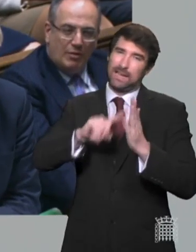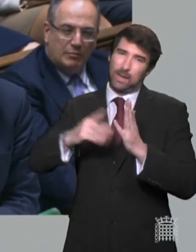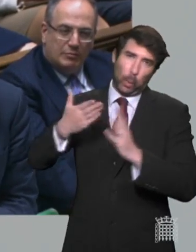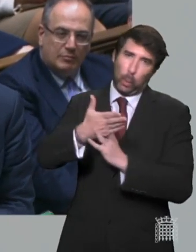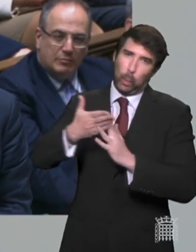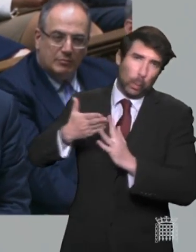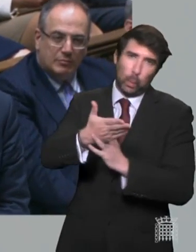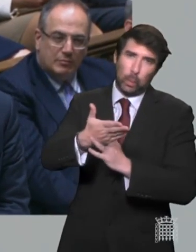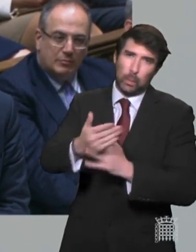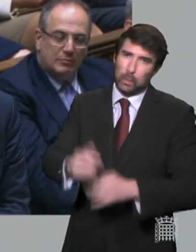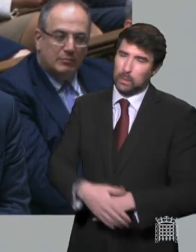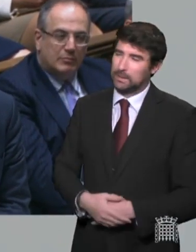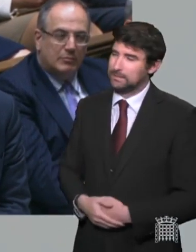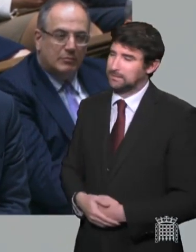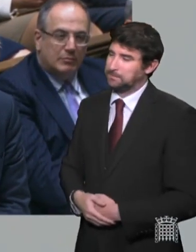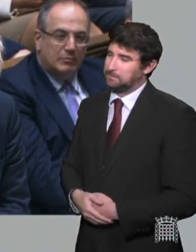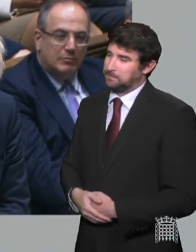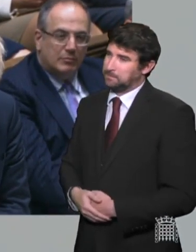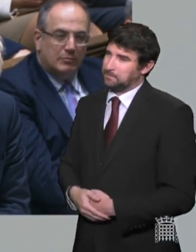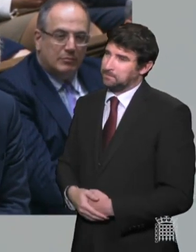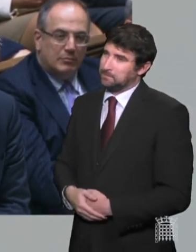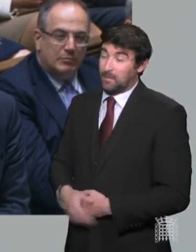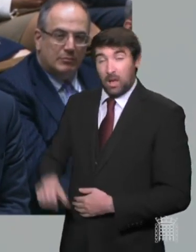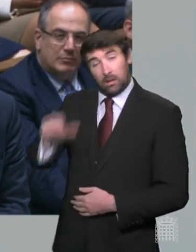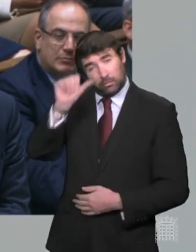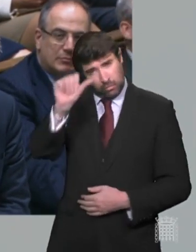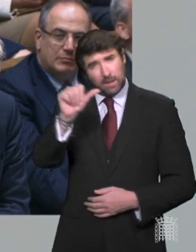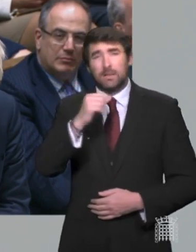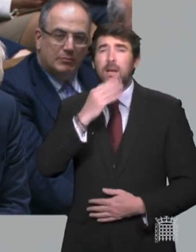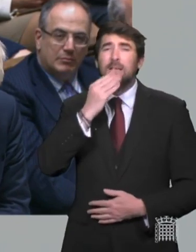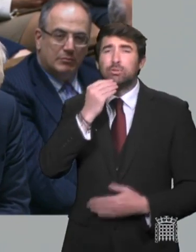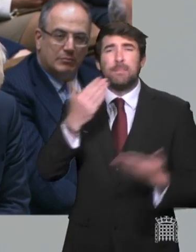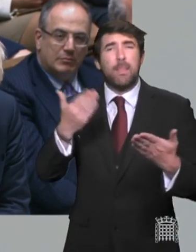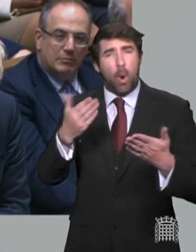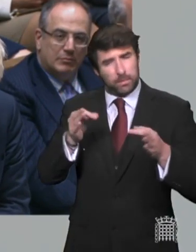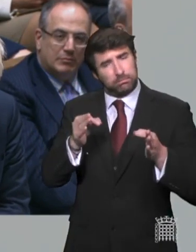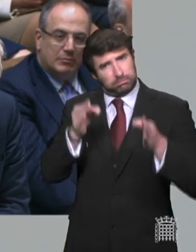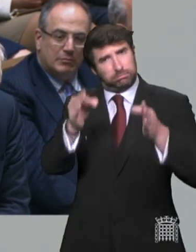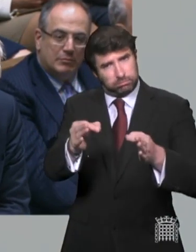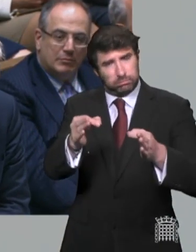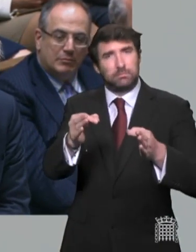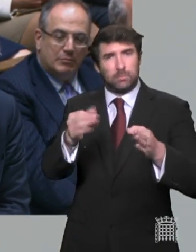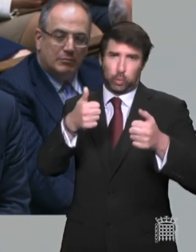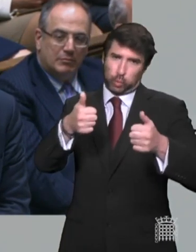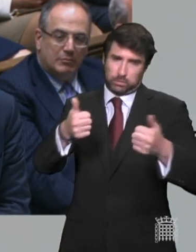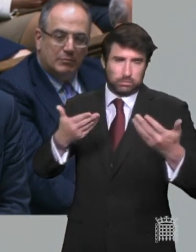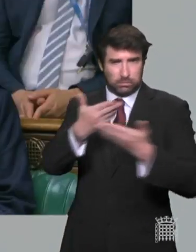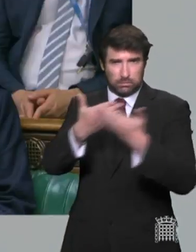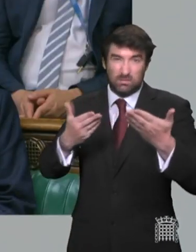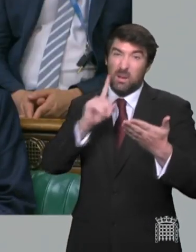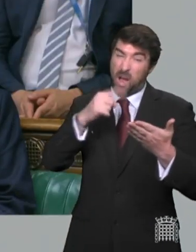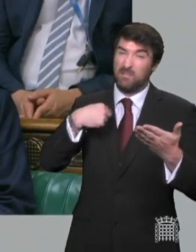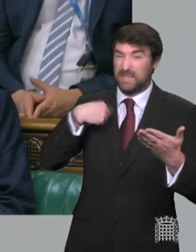the interim period has been extended, because clearly the protocol, as it is being applied by our friends in the EU, is not, in my view,